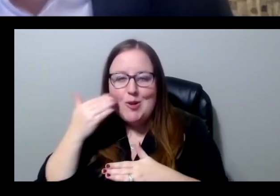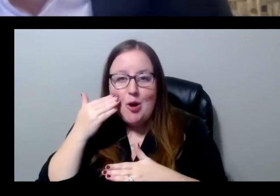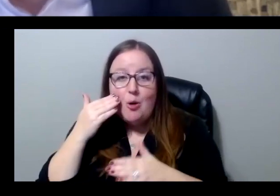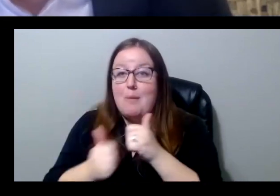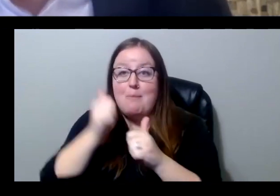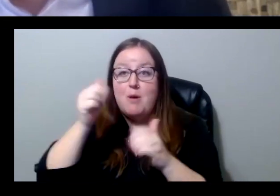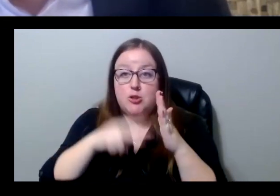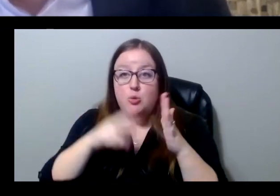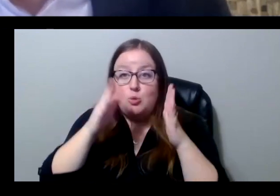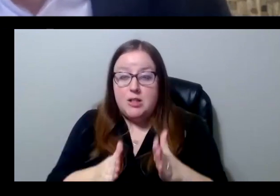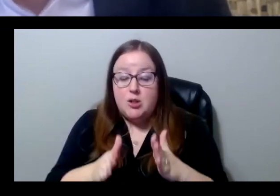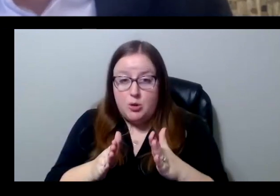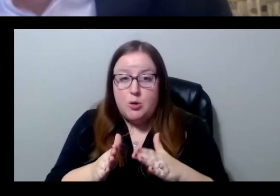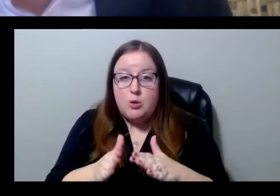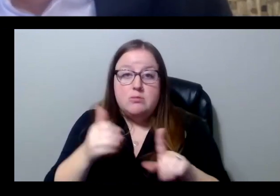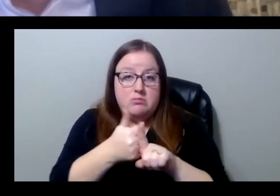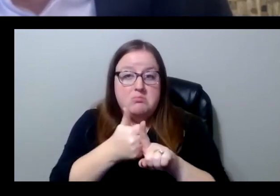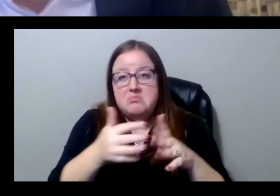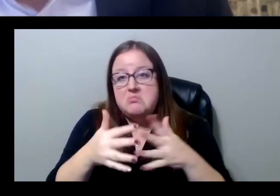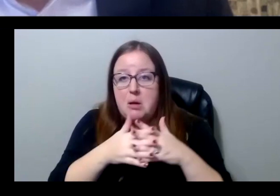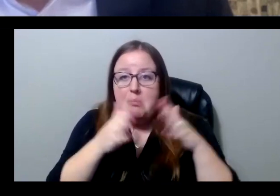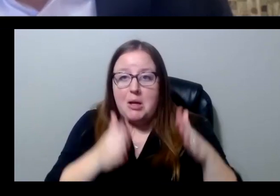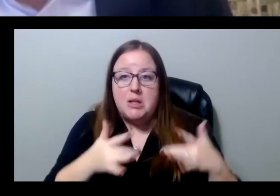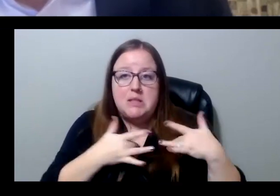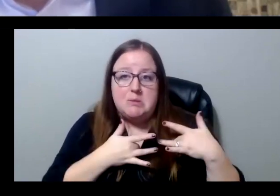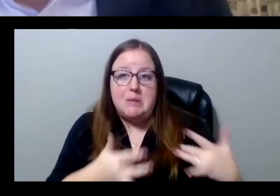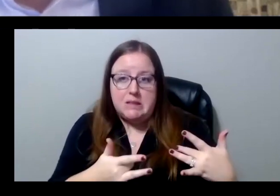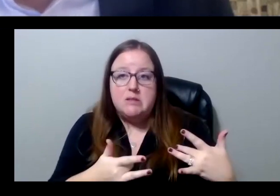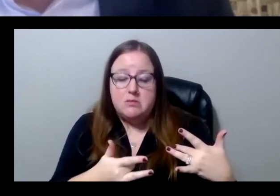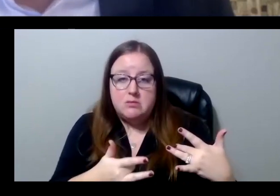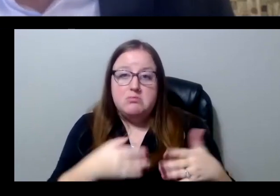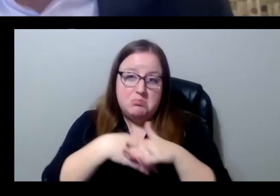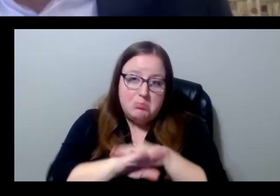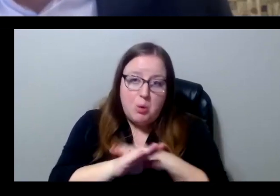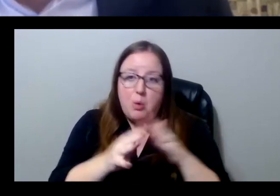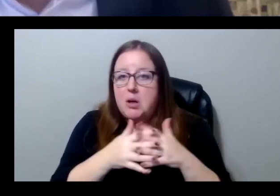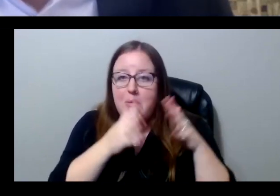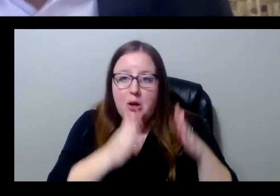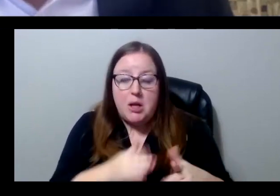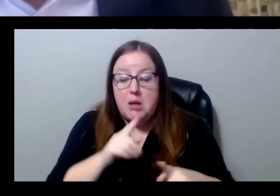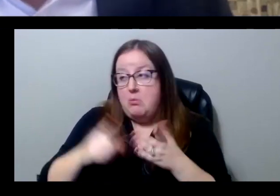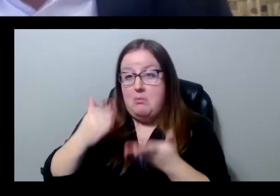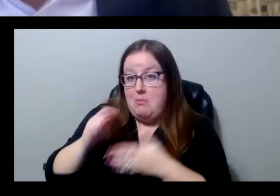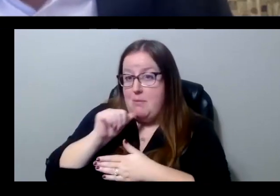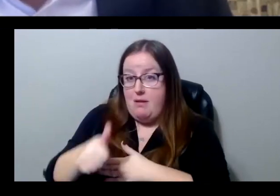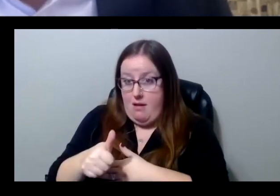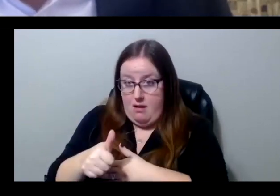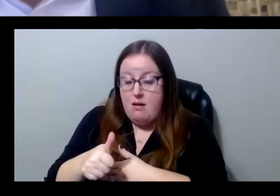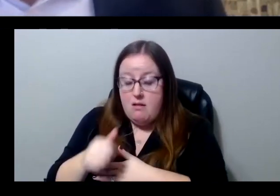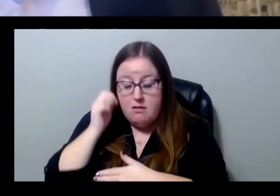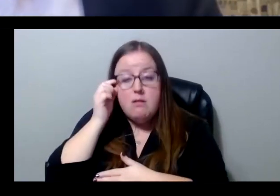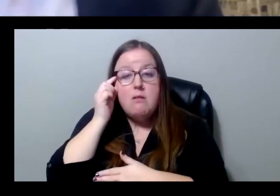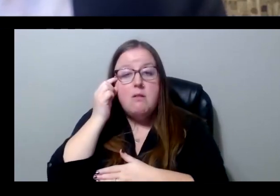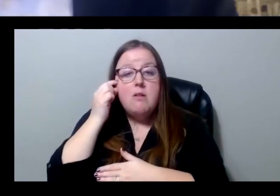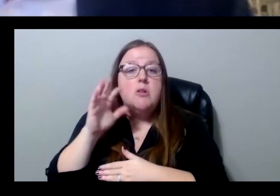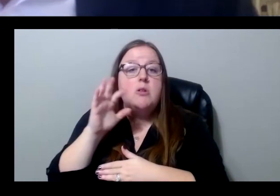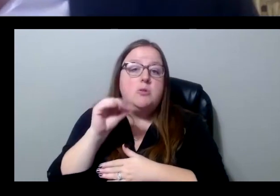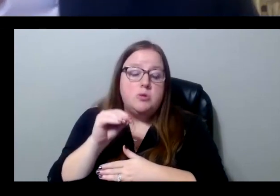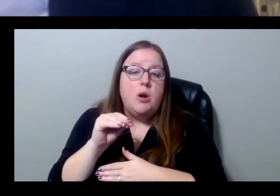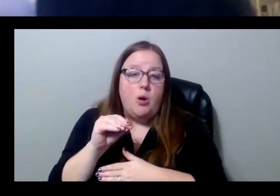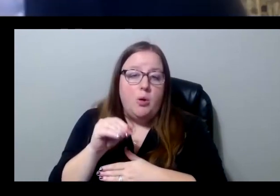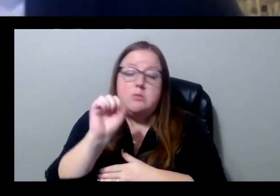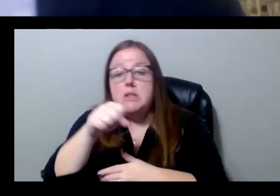It's interesting. I'll take you back to, I work with the art designer of Atmosphere Press, the company that published the book. And we came